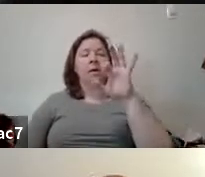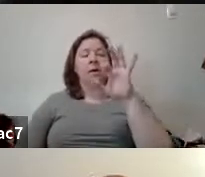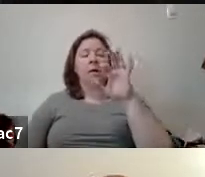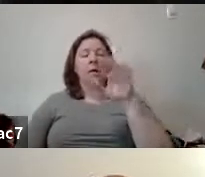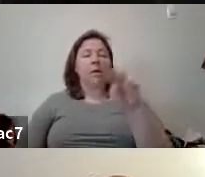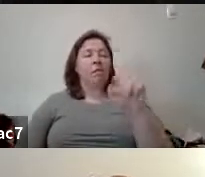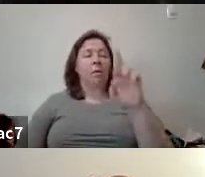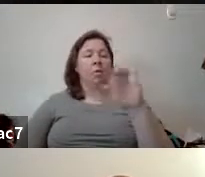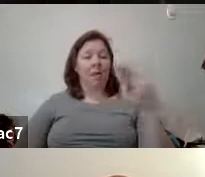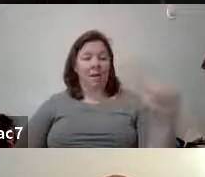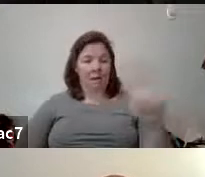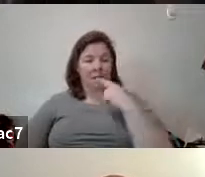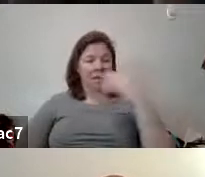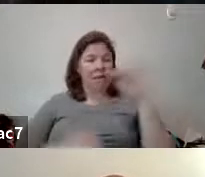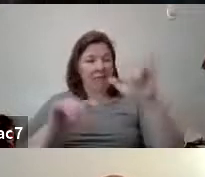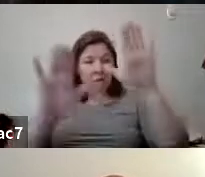Okay, Marina, go ahead. Marina.